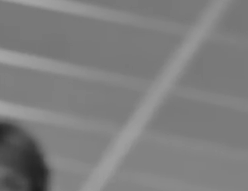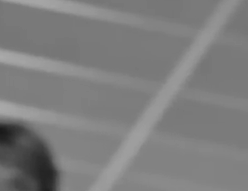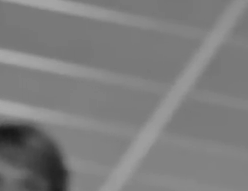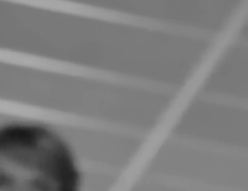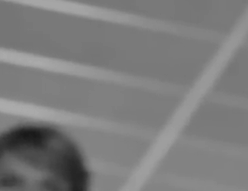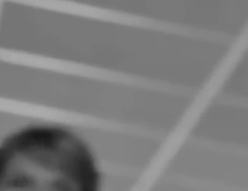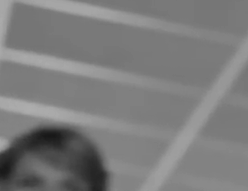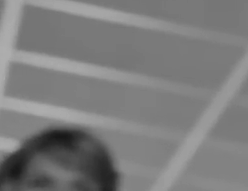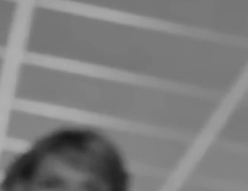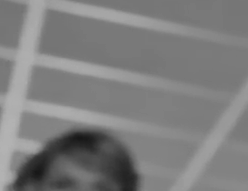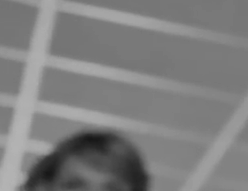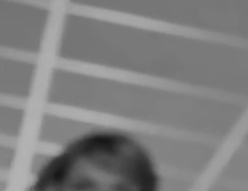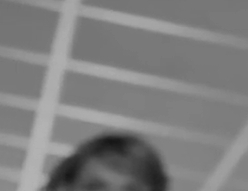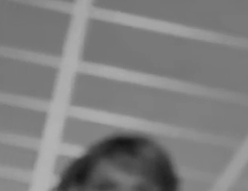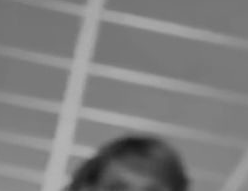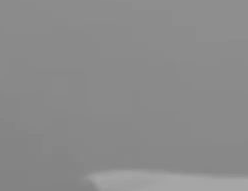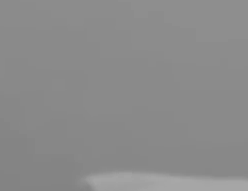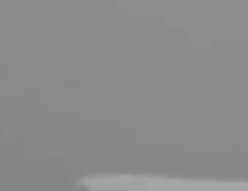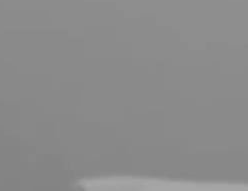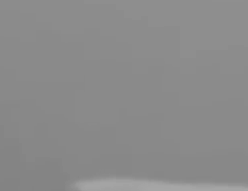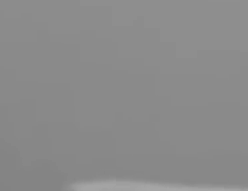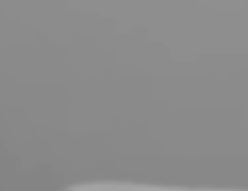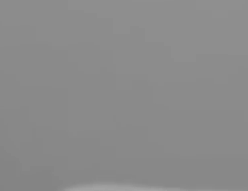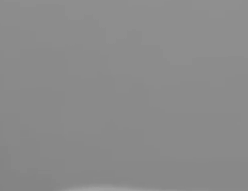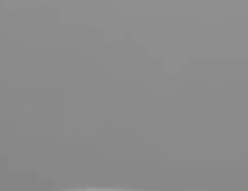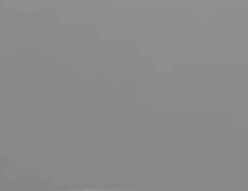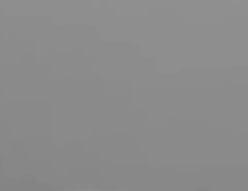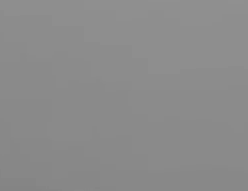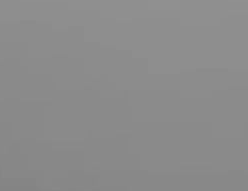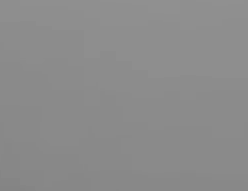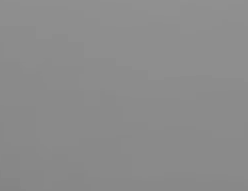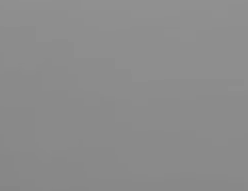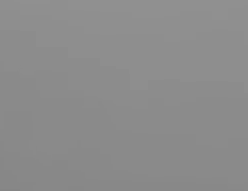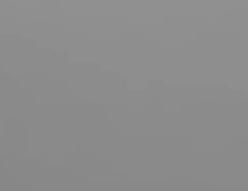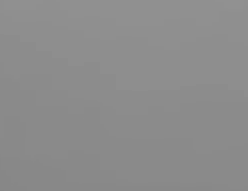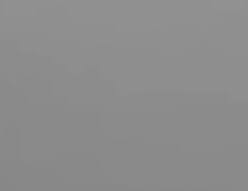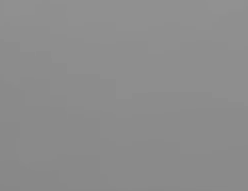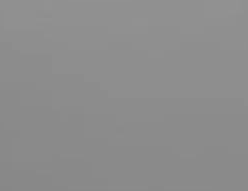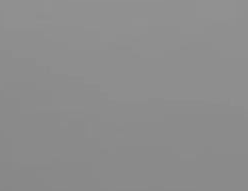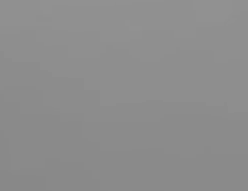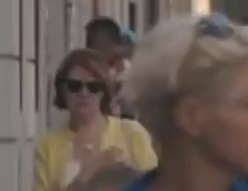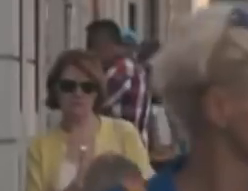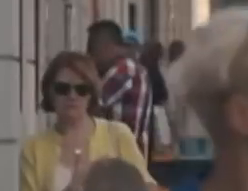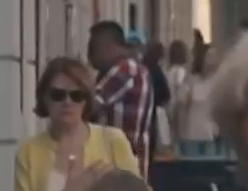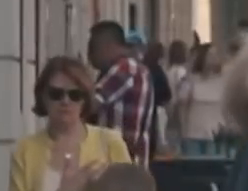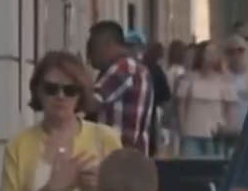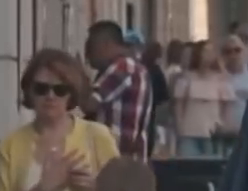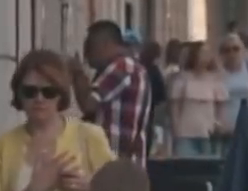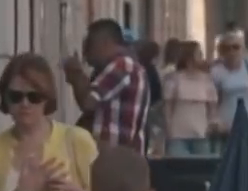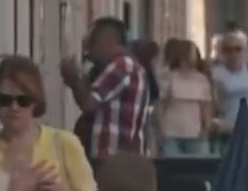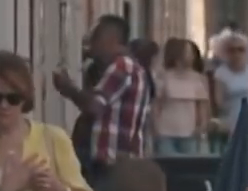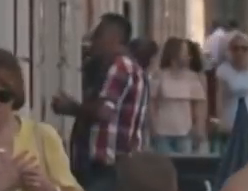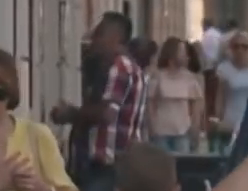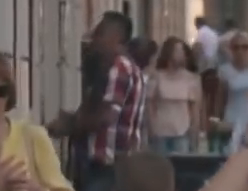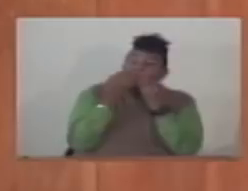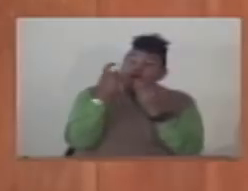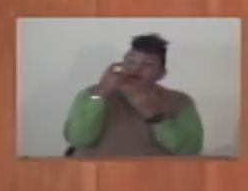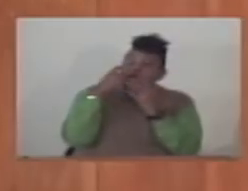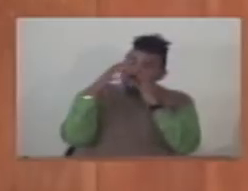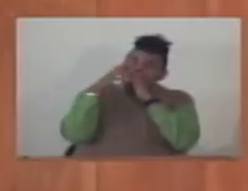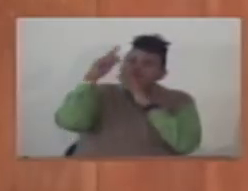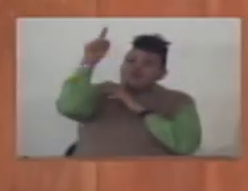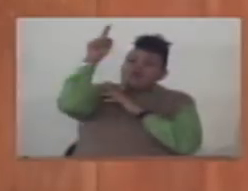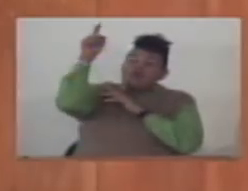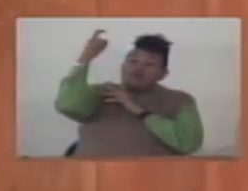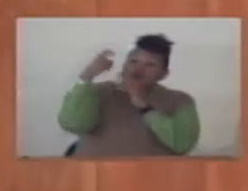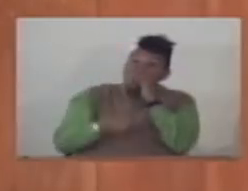physical trauma caused by this cancer is removed, but the financial burden. In the United States,